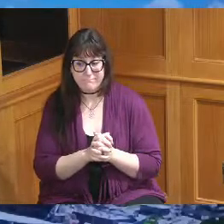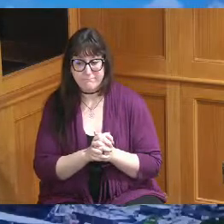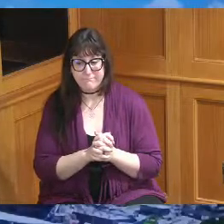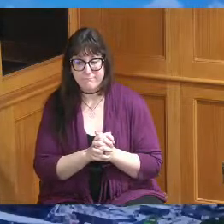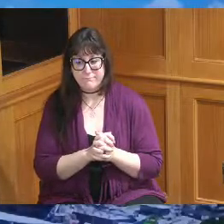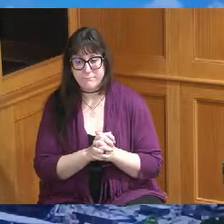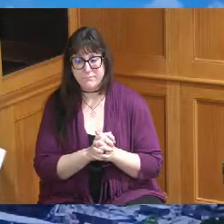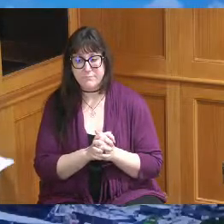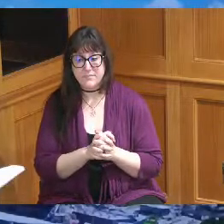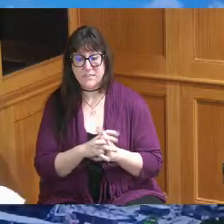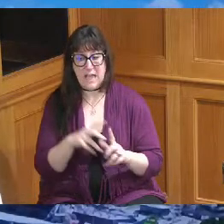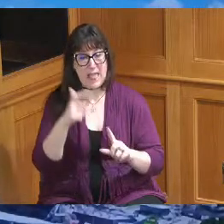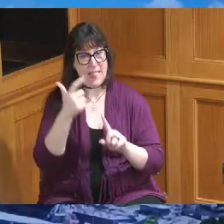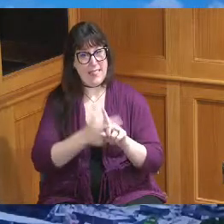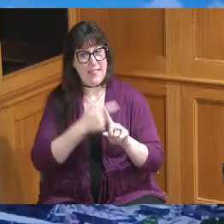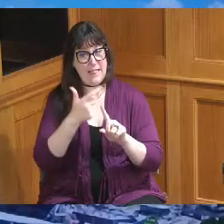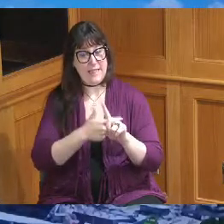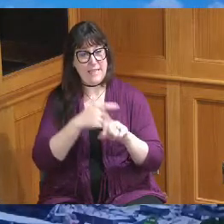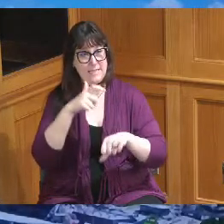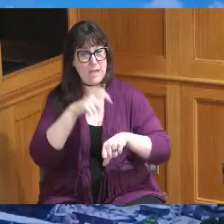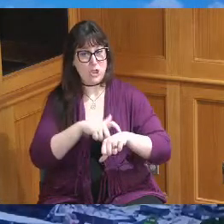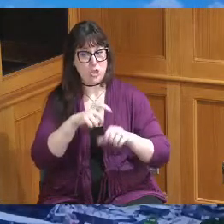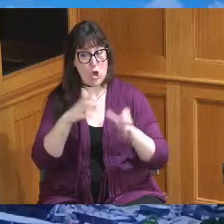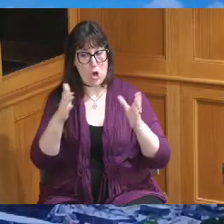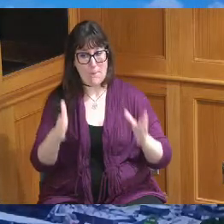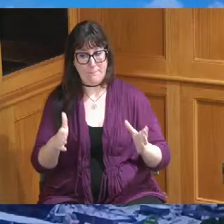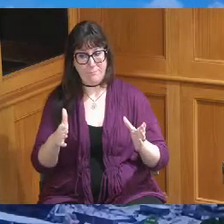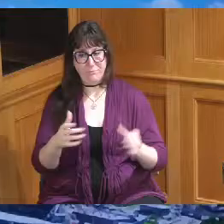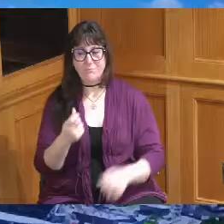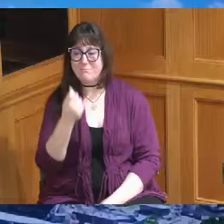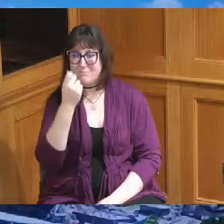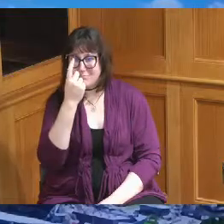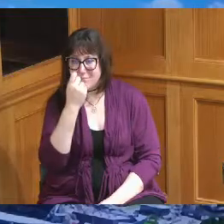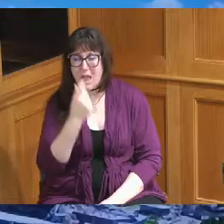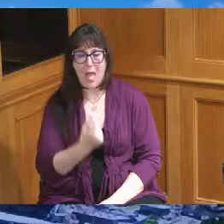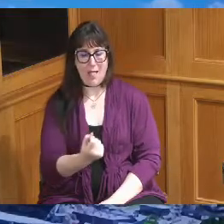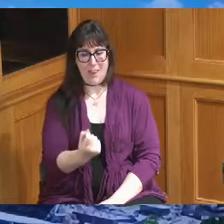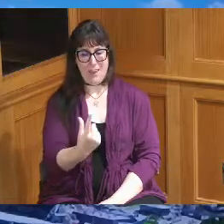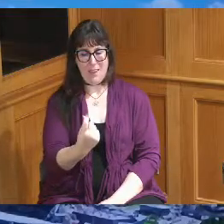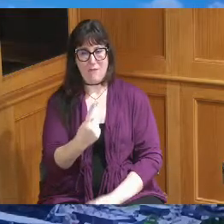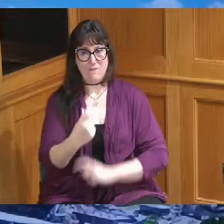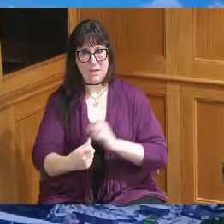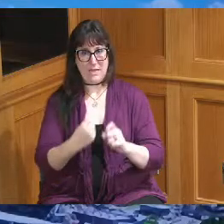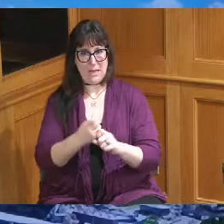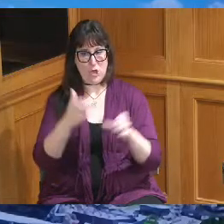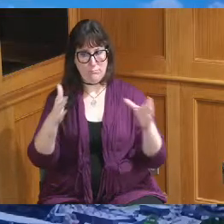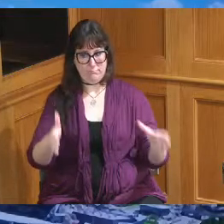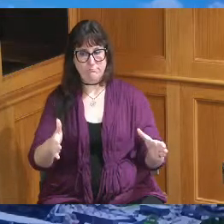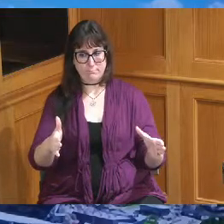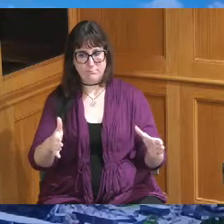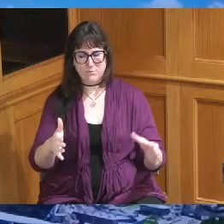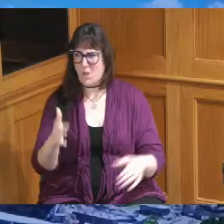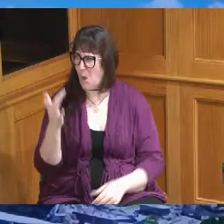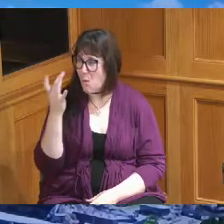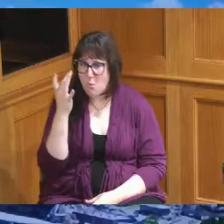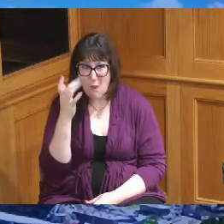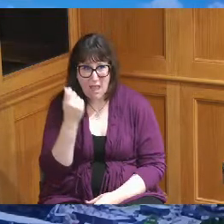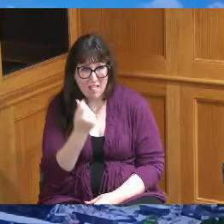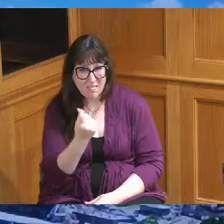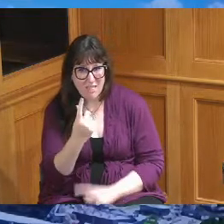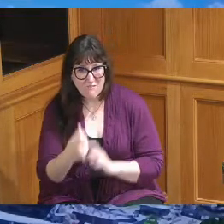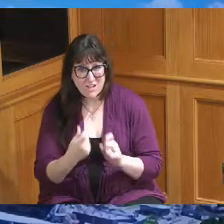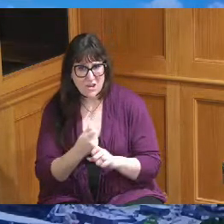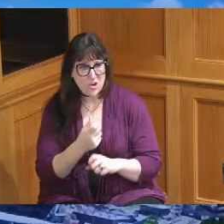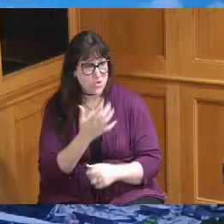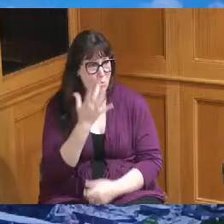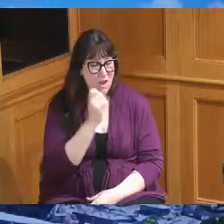The lease term, it's an 11-year base lease. And some people may say, why is it 11 years? They probably heard things about